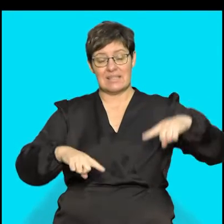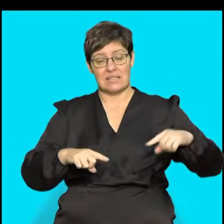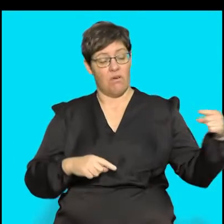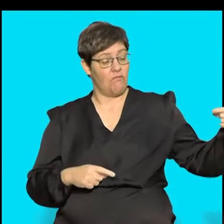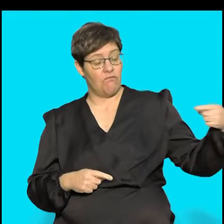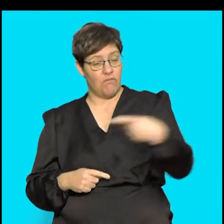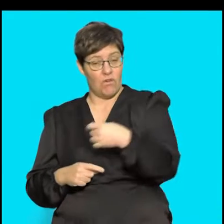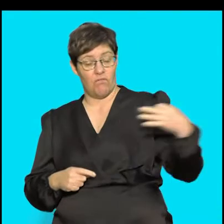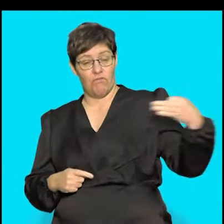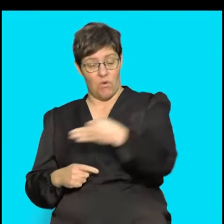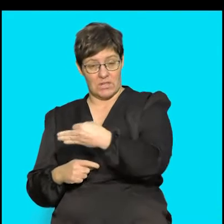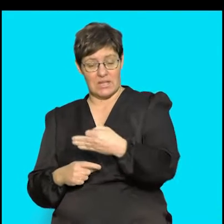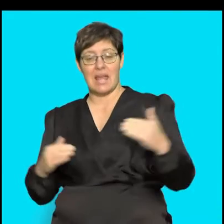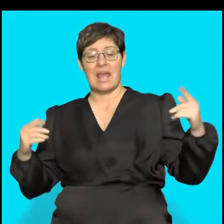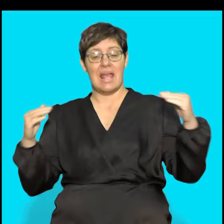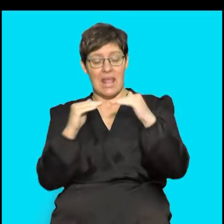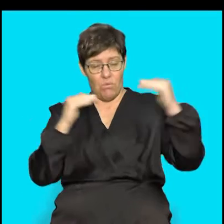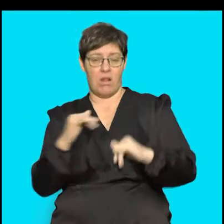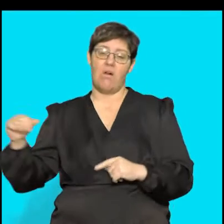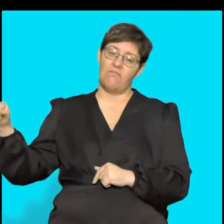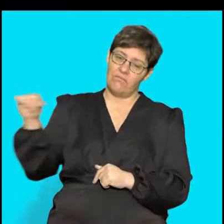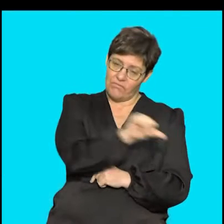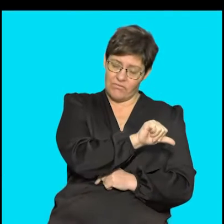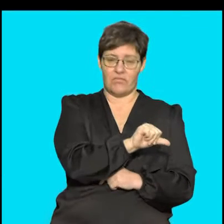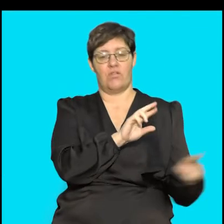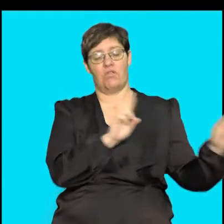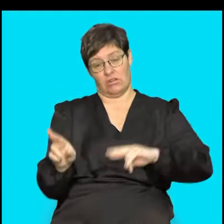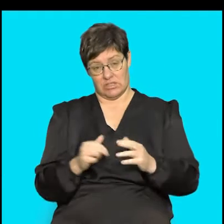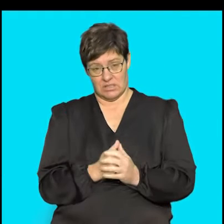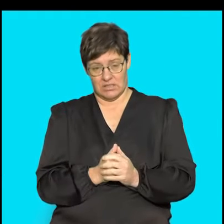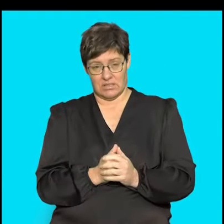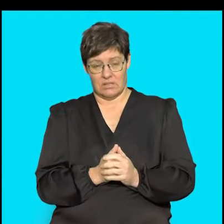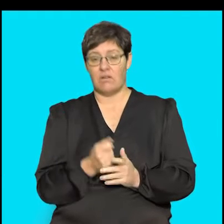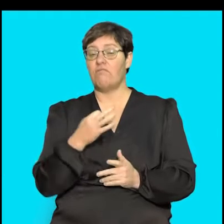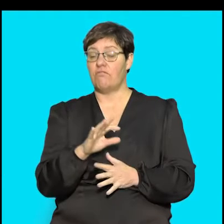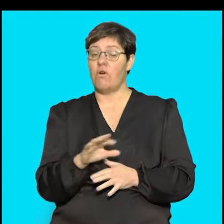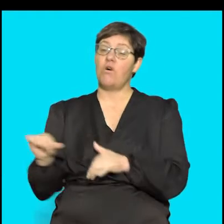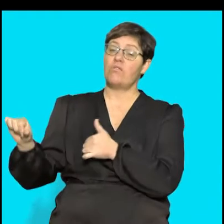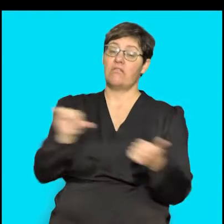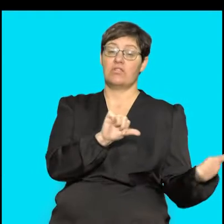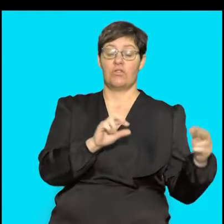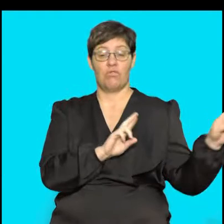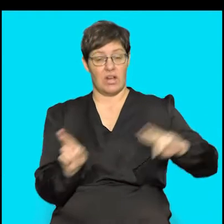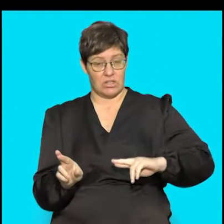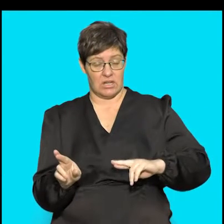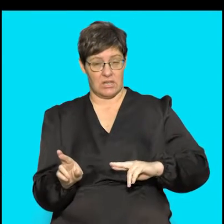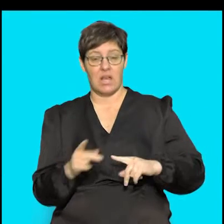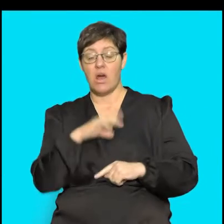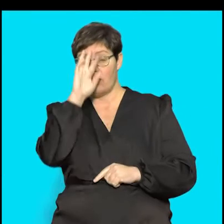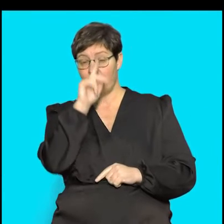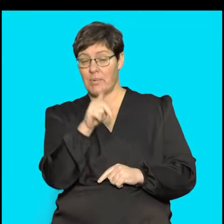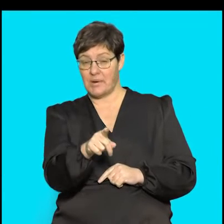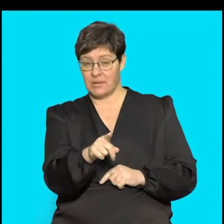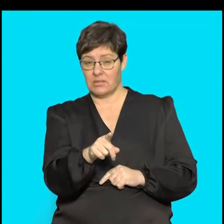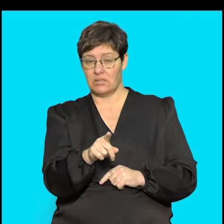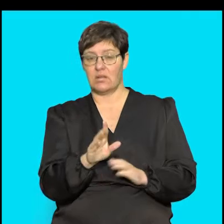of the forward reaction is equal to the rate of the reverse reaction. For a reversible reaction, and